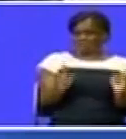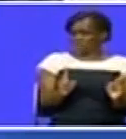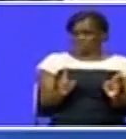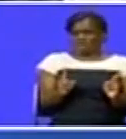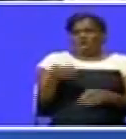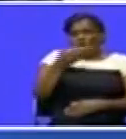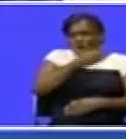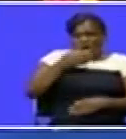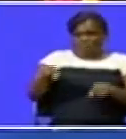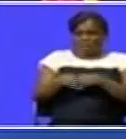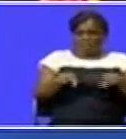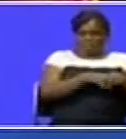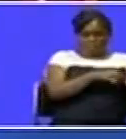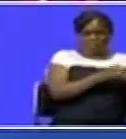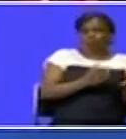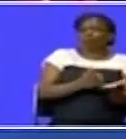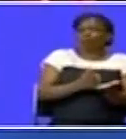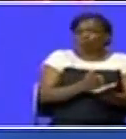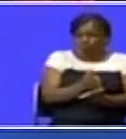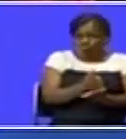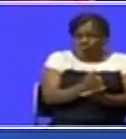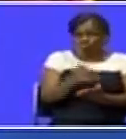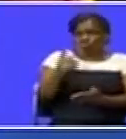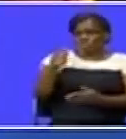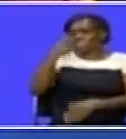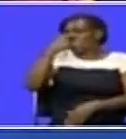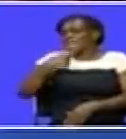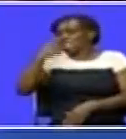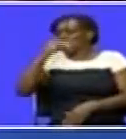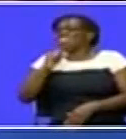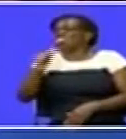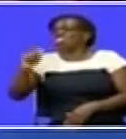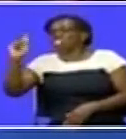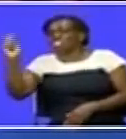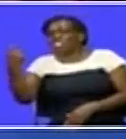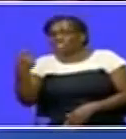crude oil pipeline would be passing through the Tanga port in Tanzania.